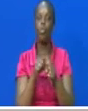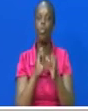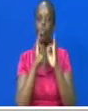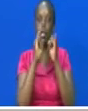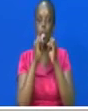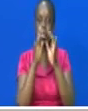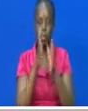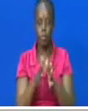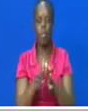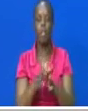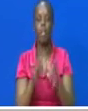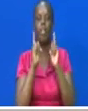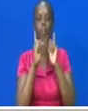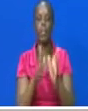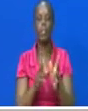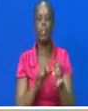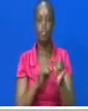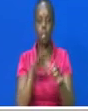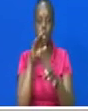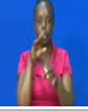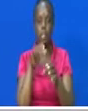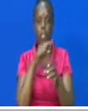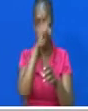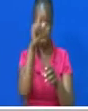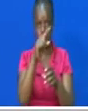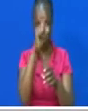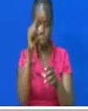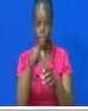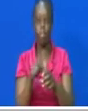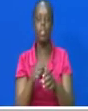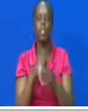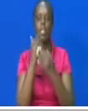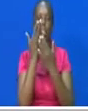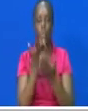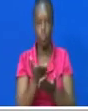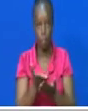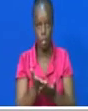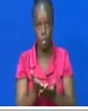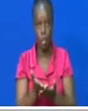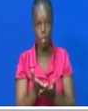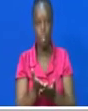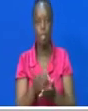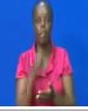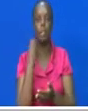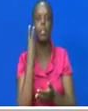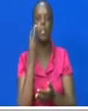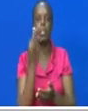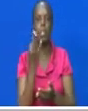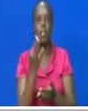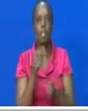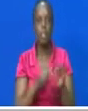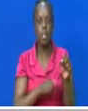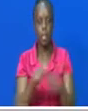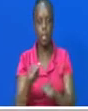interviewer and the person you are asking the questions is the respondent. 3,